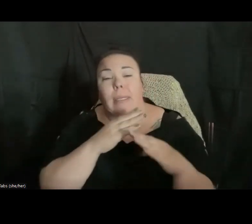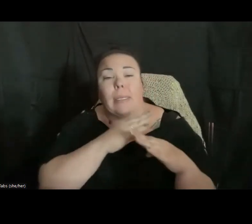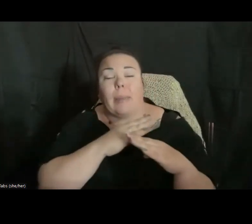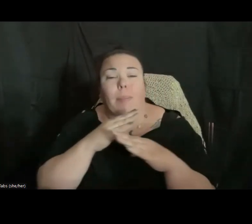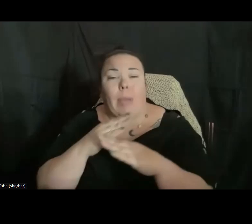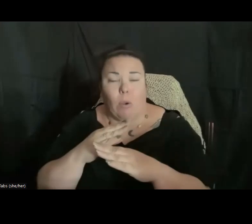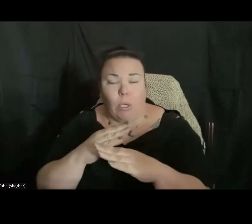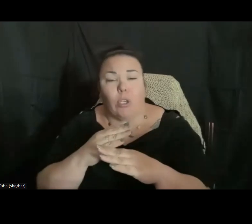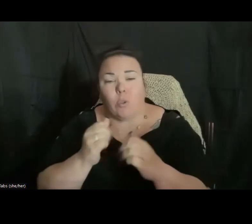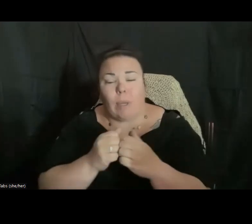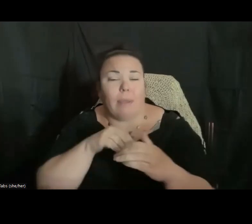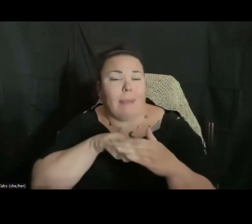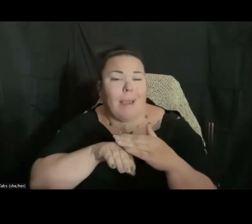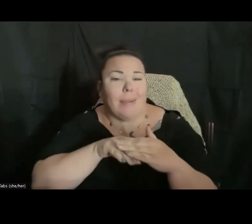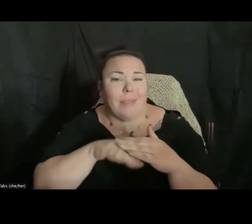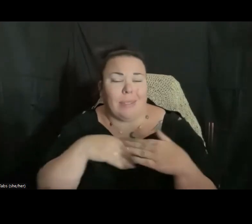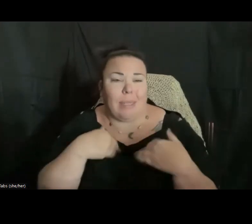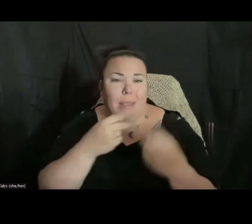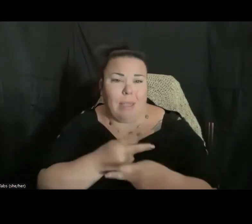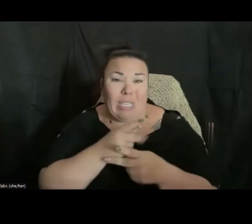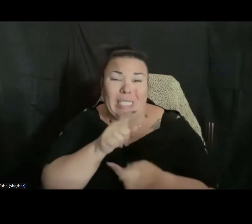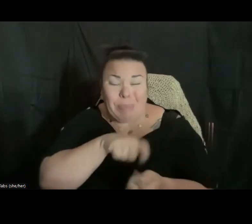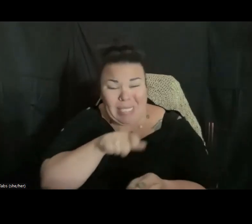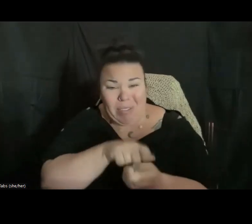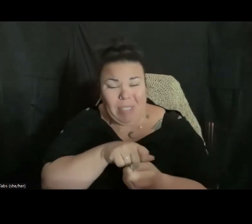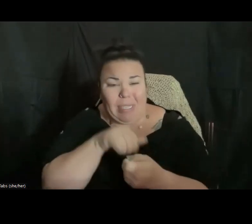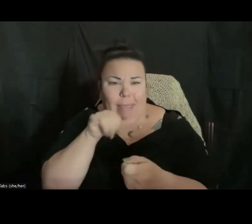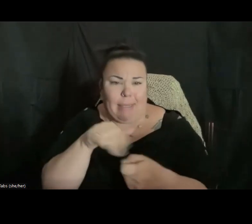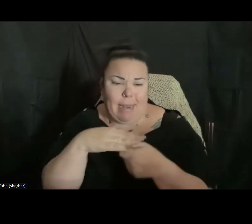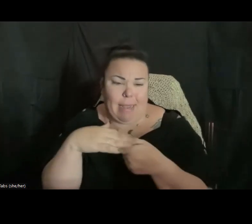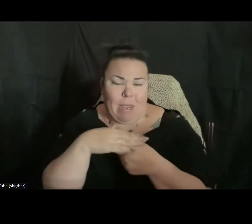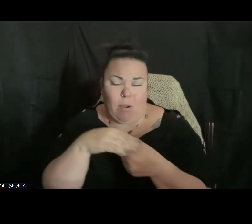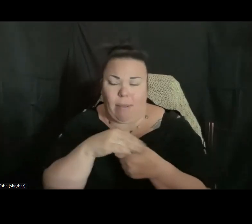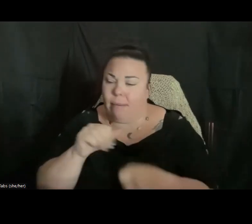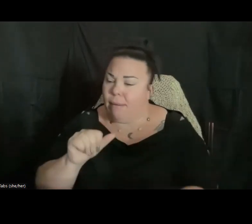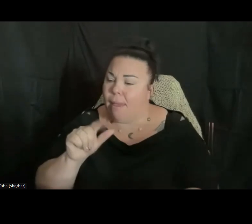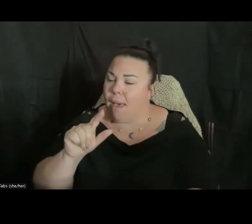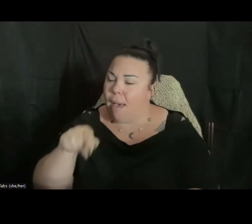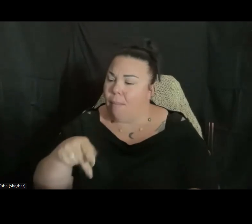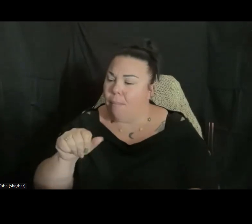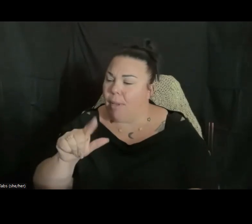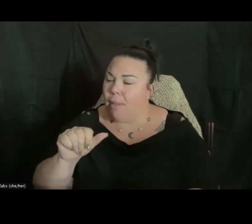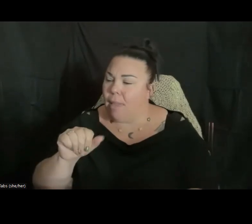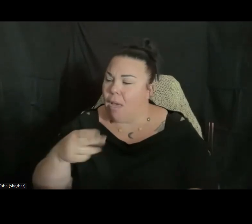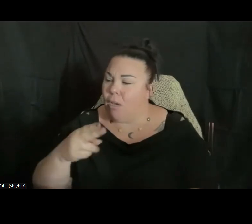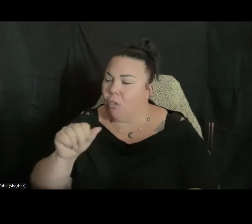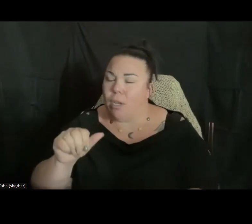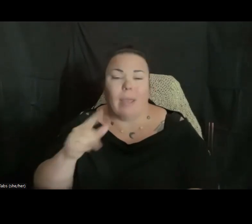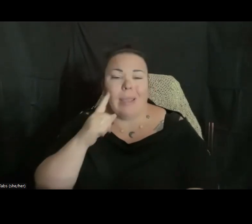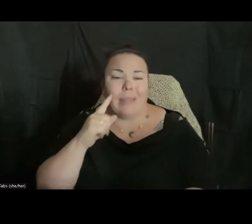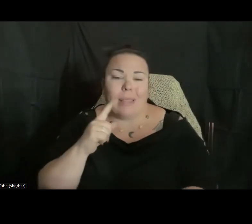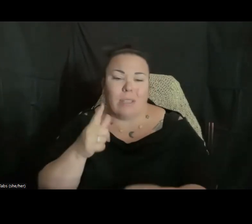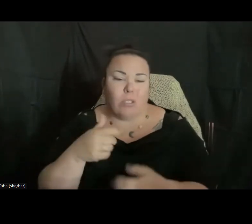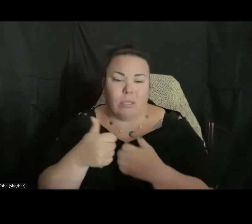healthcare, specifically in Appalachia, but probably in other places as well, is that lack of transportation piece. We